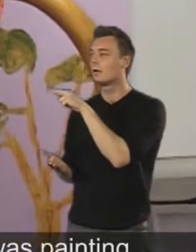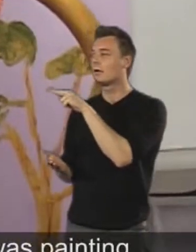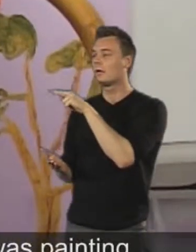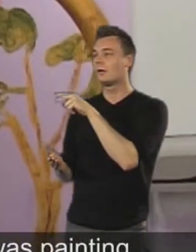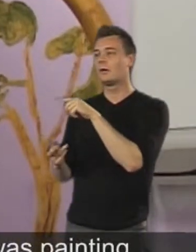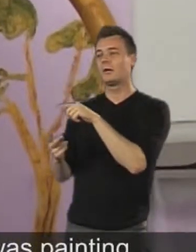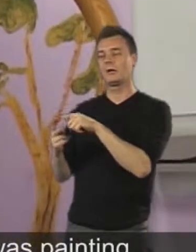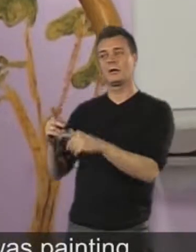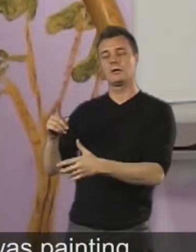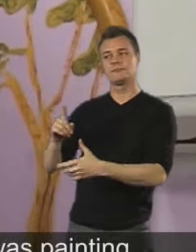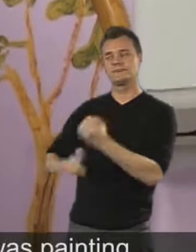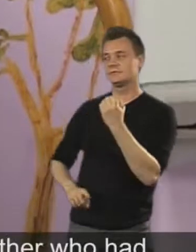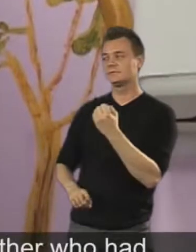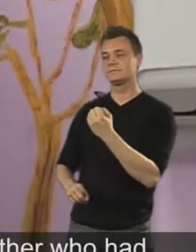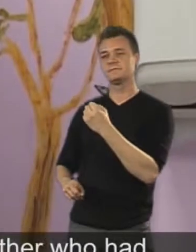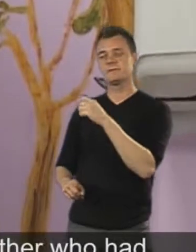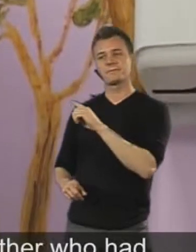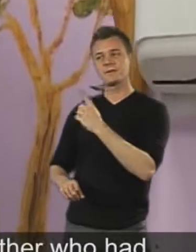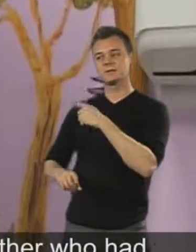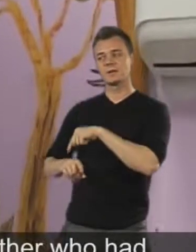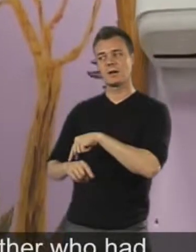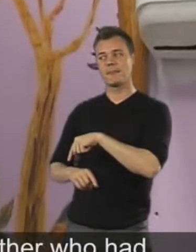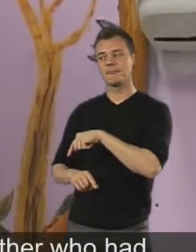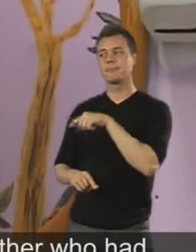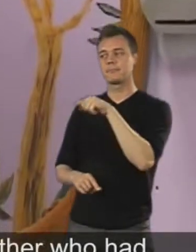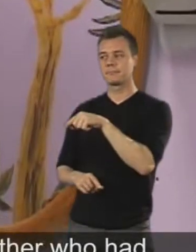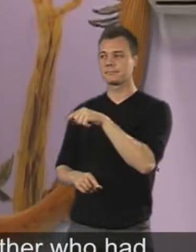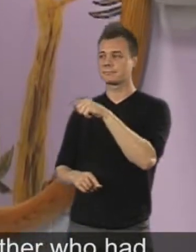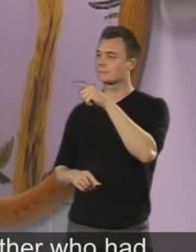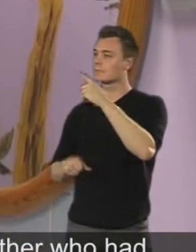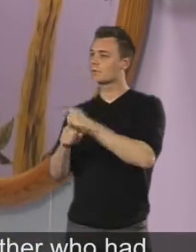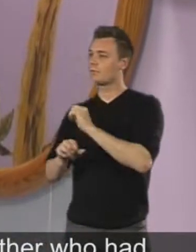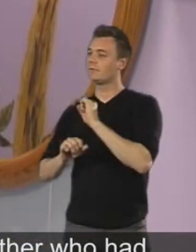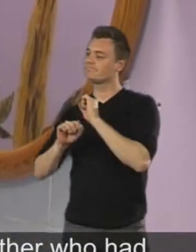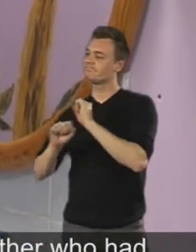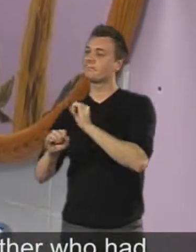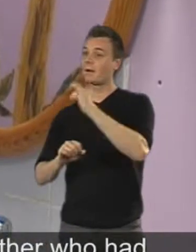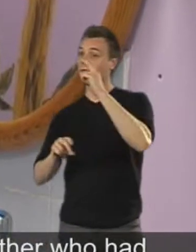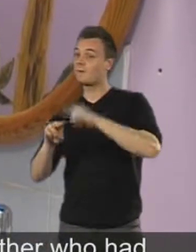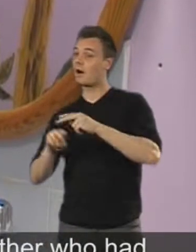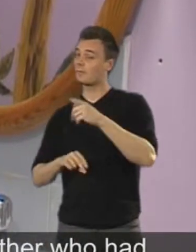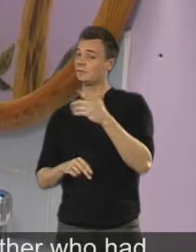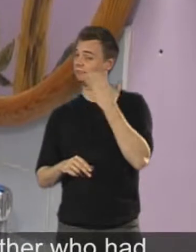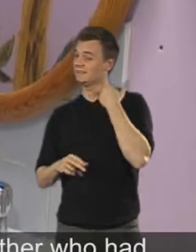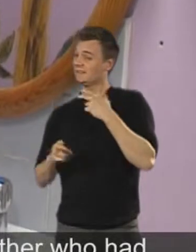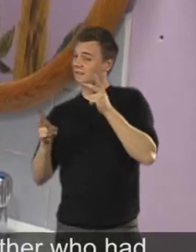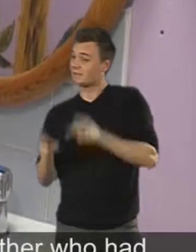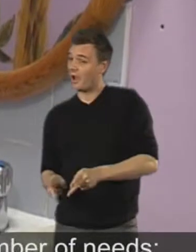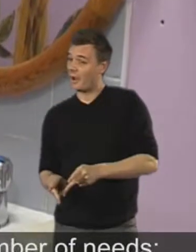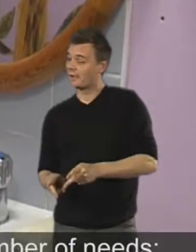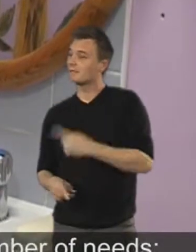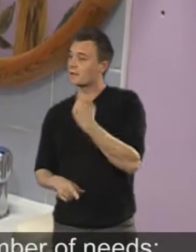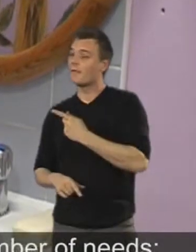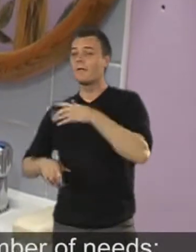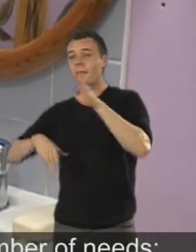it was the first time whilst he was doing this that he actually spoke about his father, who had died recently, but was a painter and